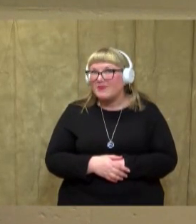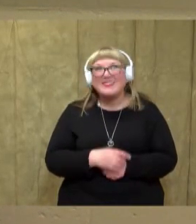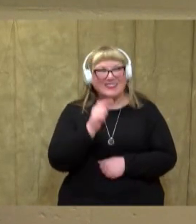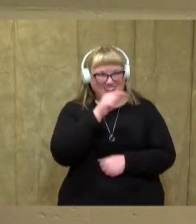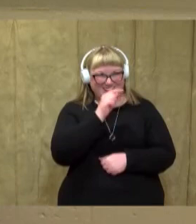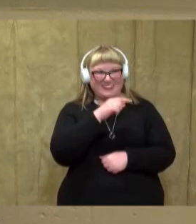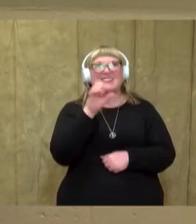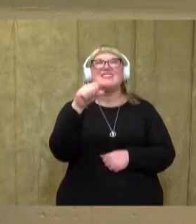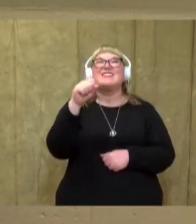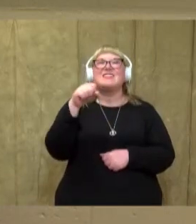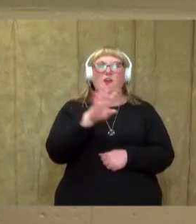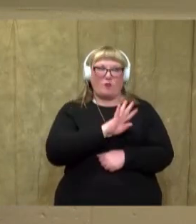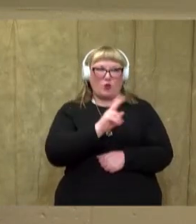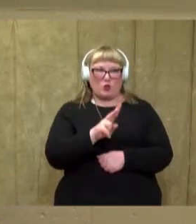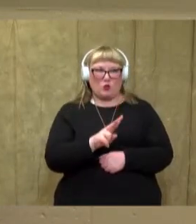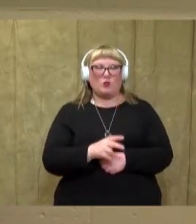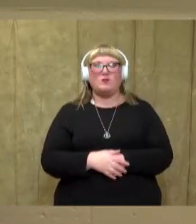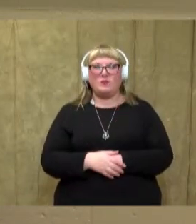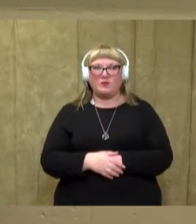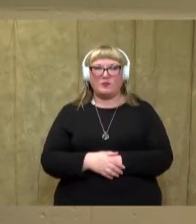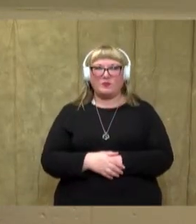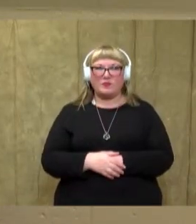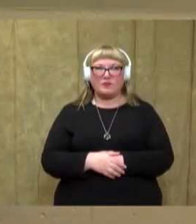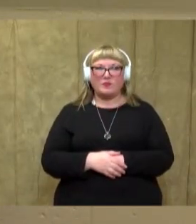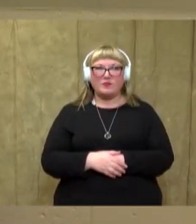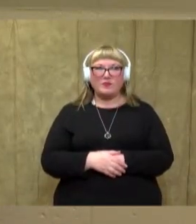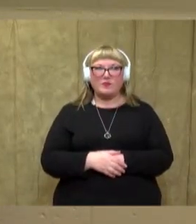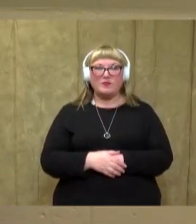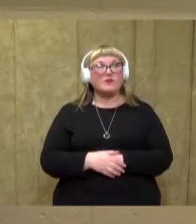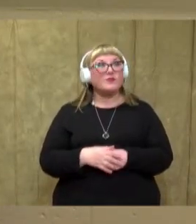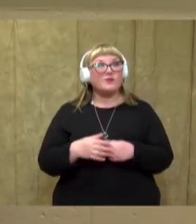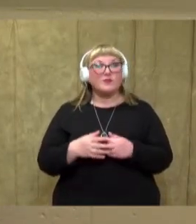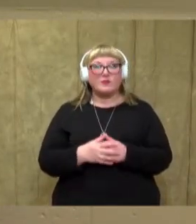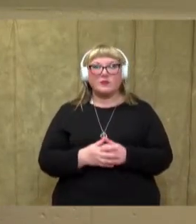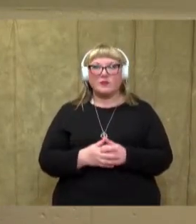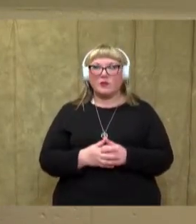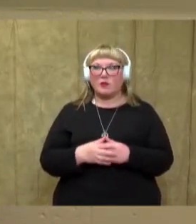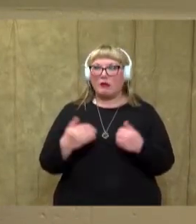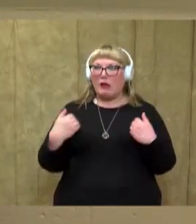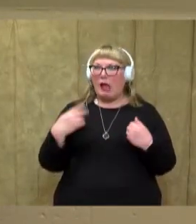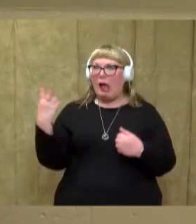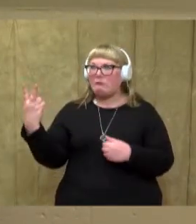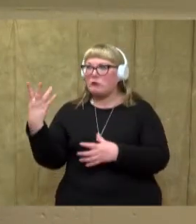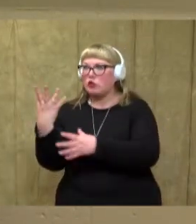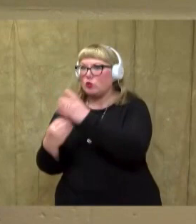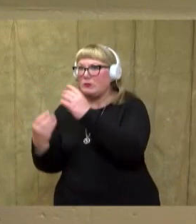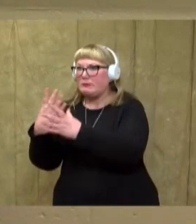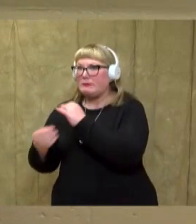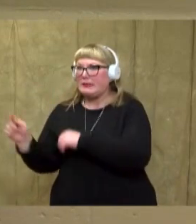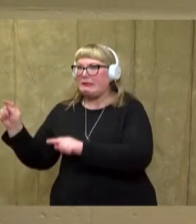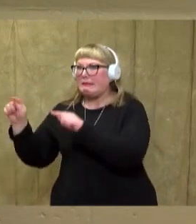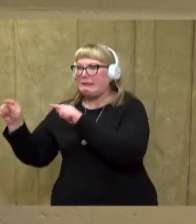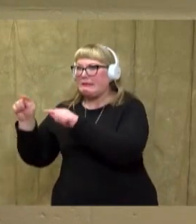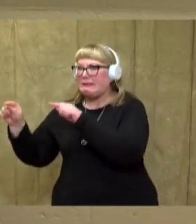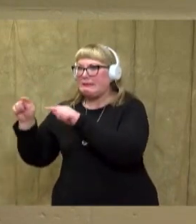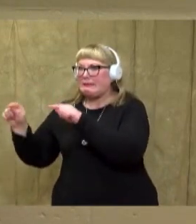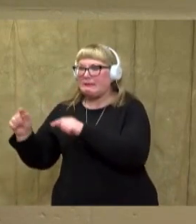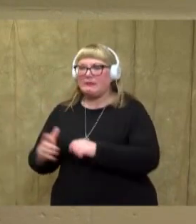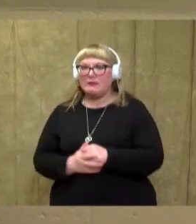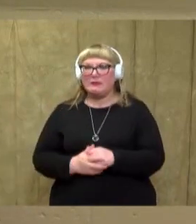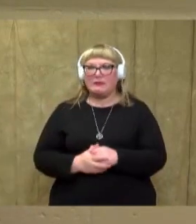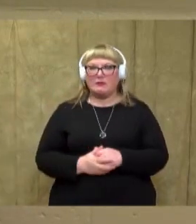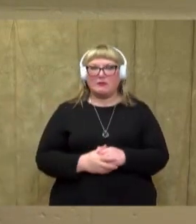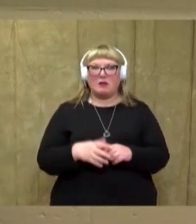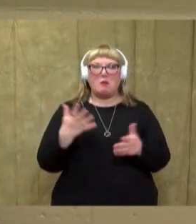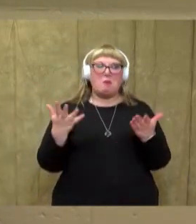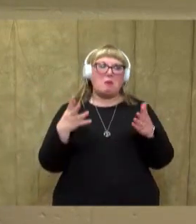It's this one, 42. Good job. Now let's find, we have two missing numbers in this row right next to each other. So maybe we